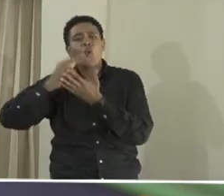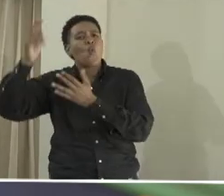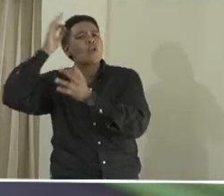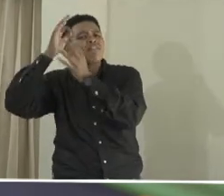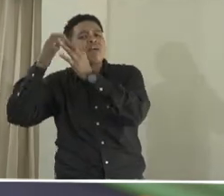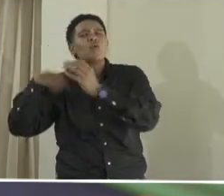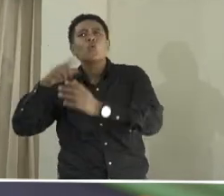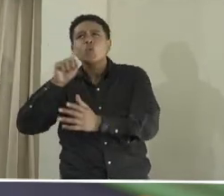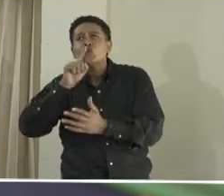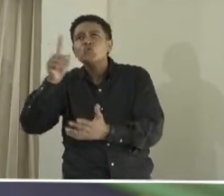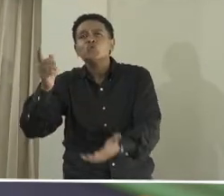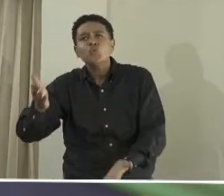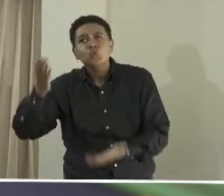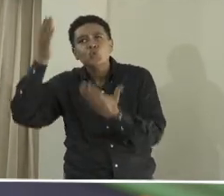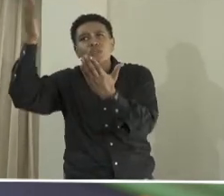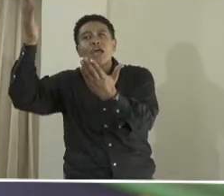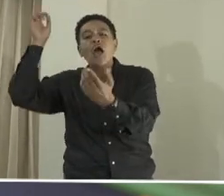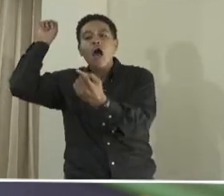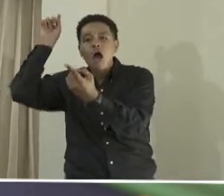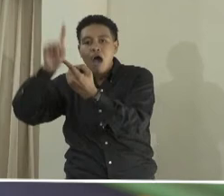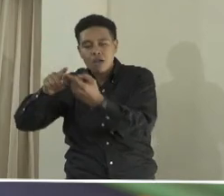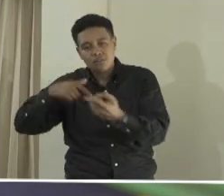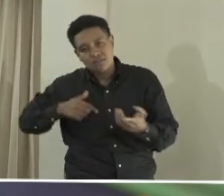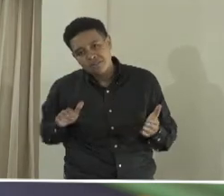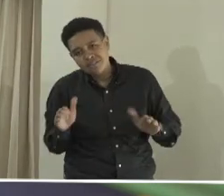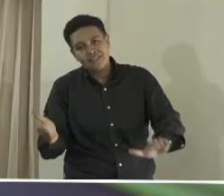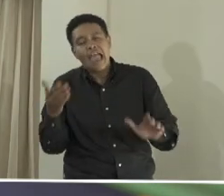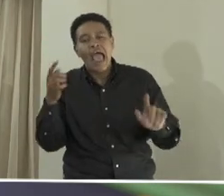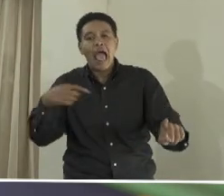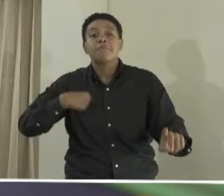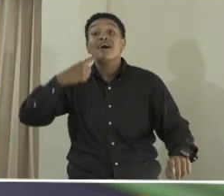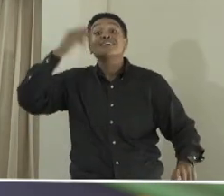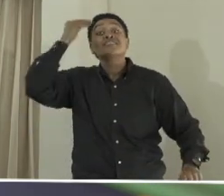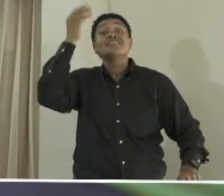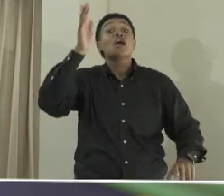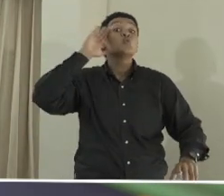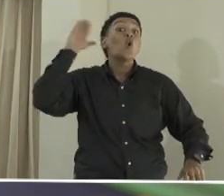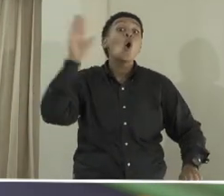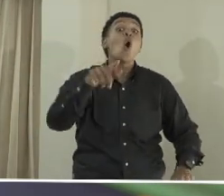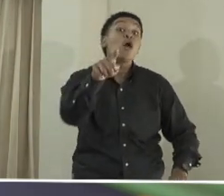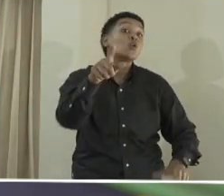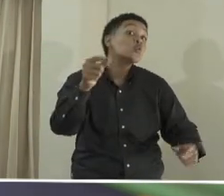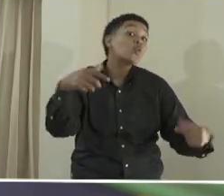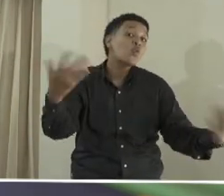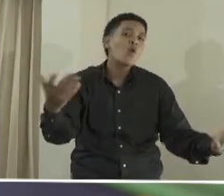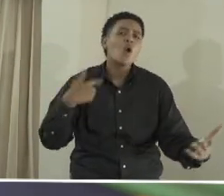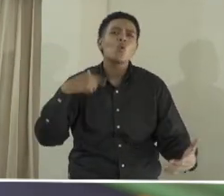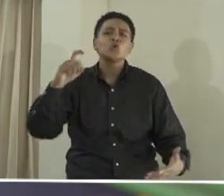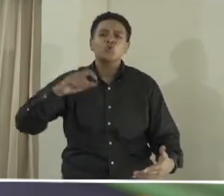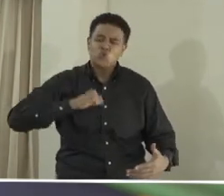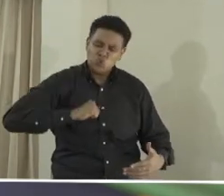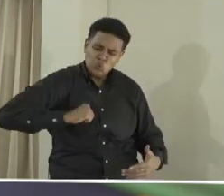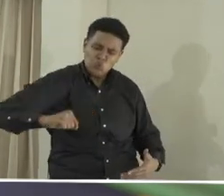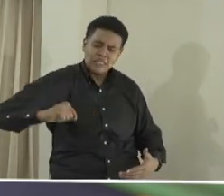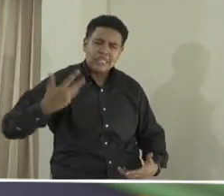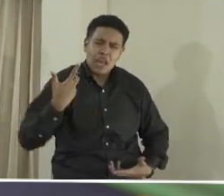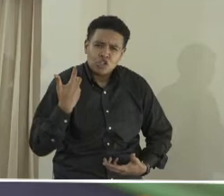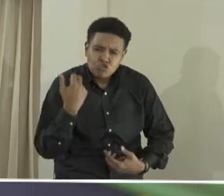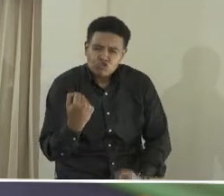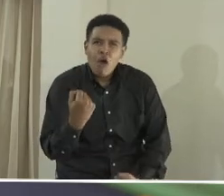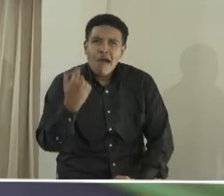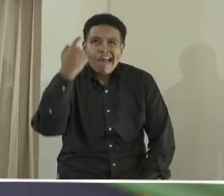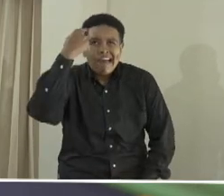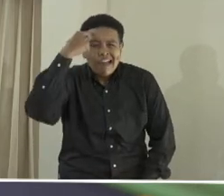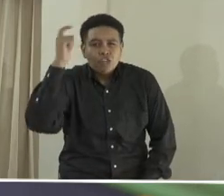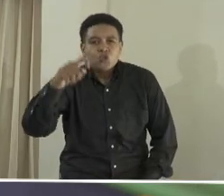be true to thee till death. I say to all of us, let us be resilient and strong.